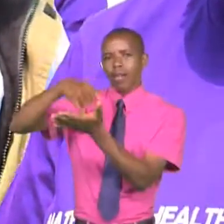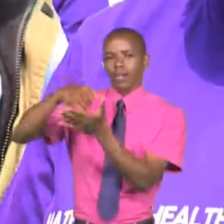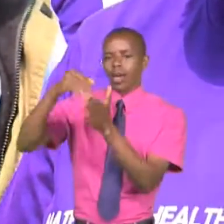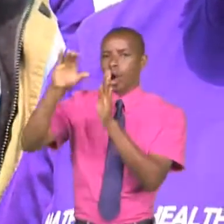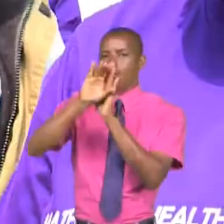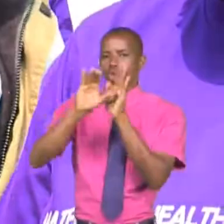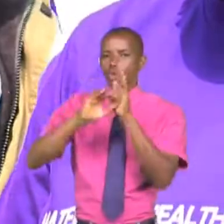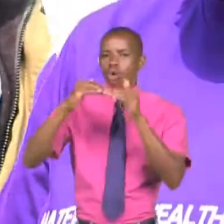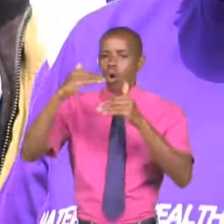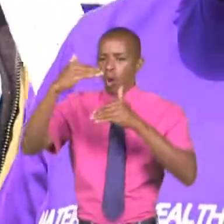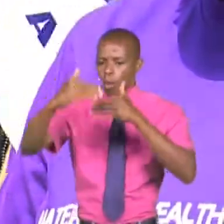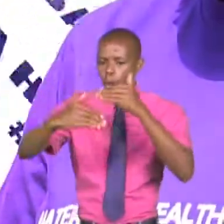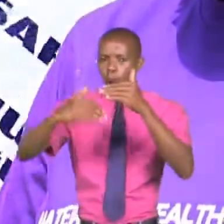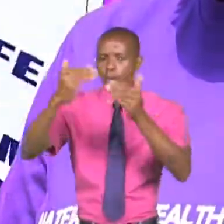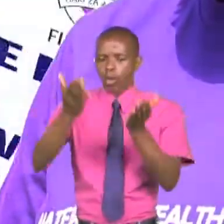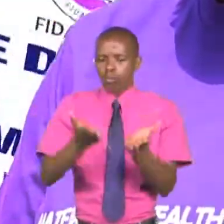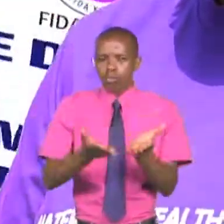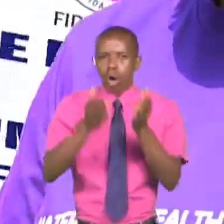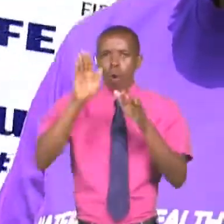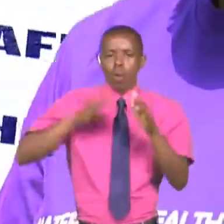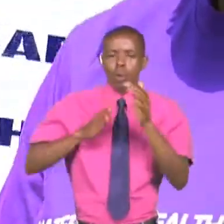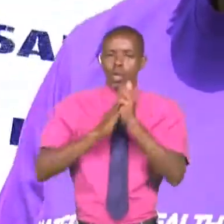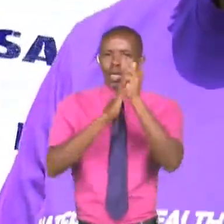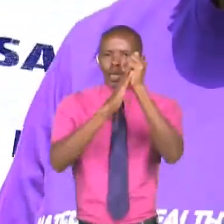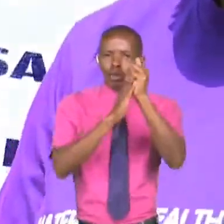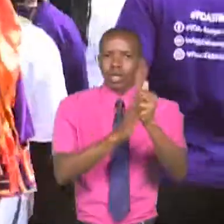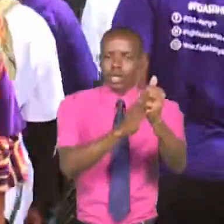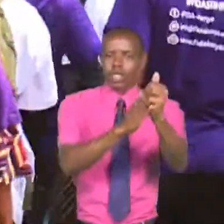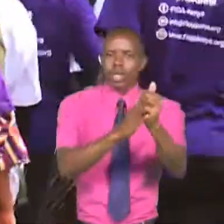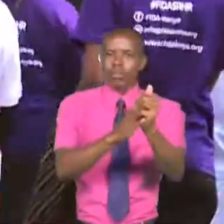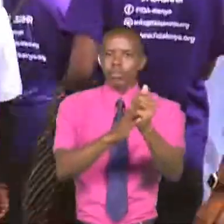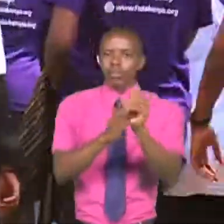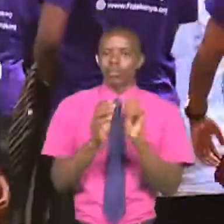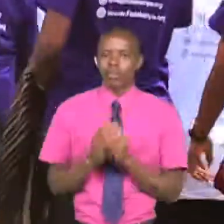process to enhance women's leadership and rule.